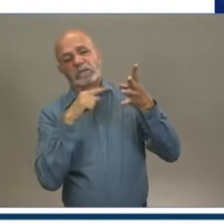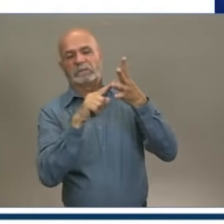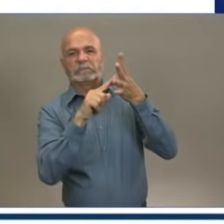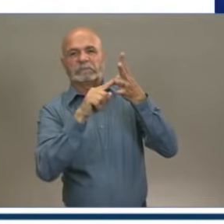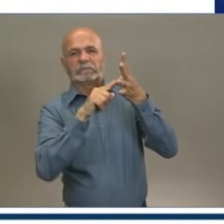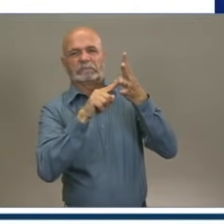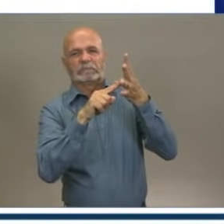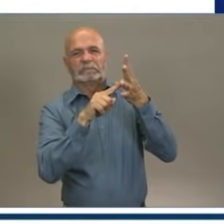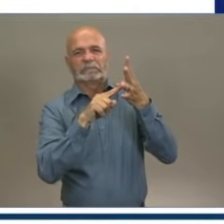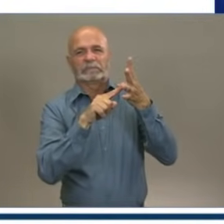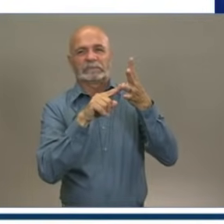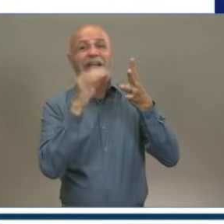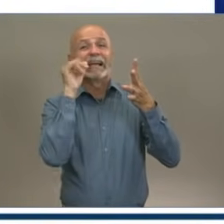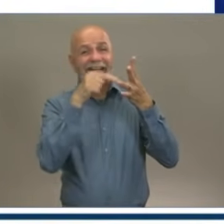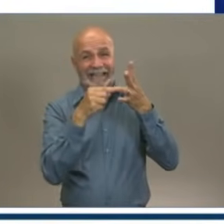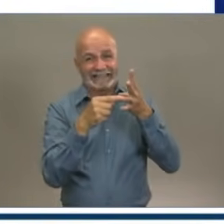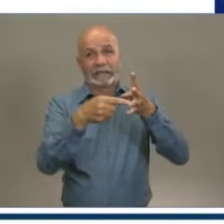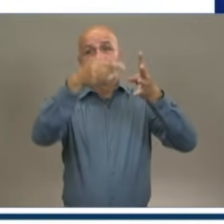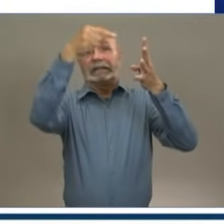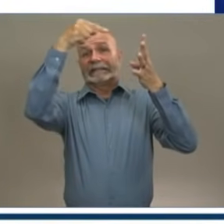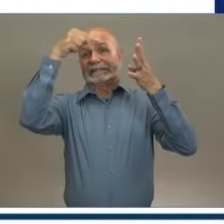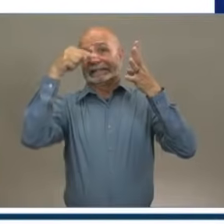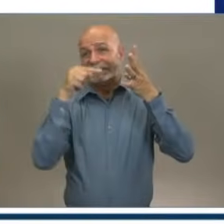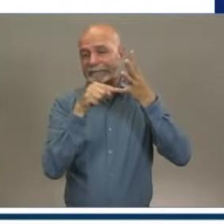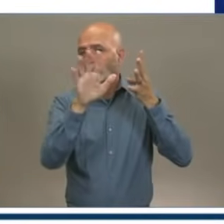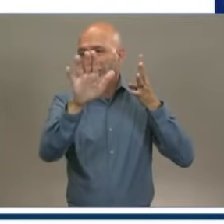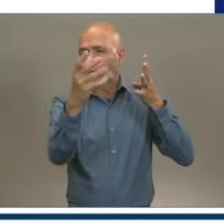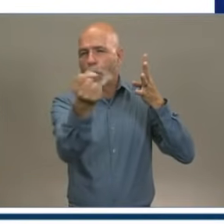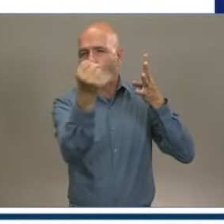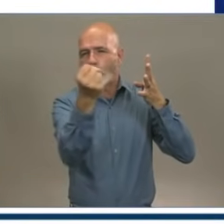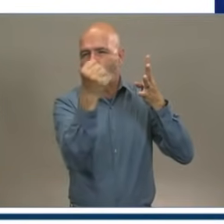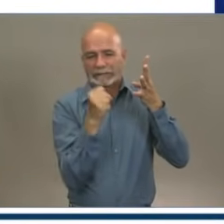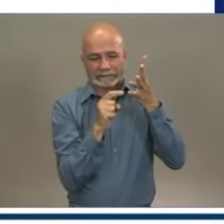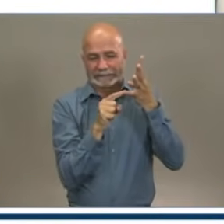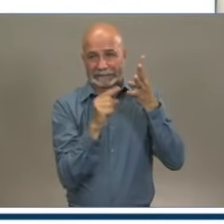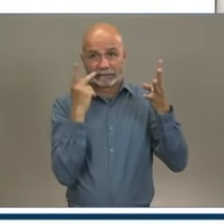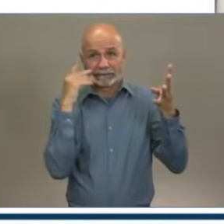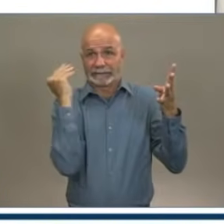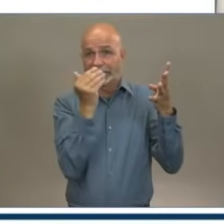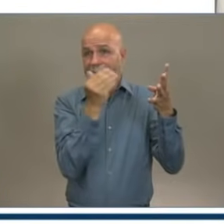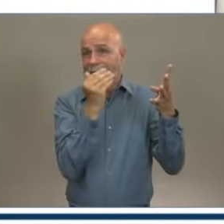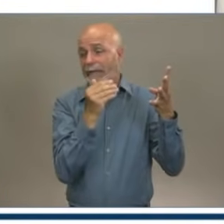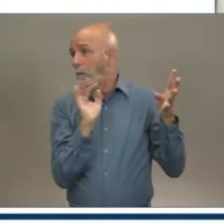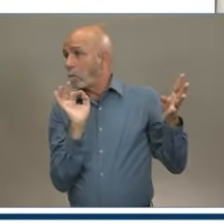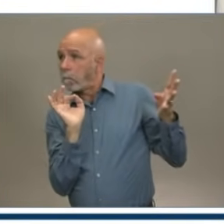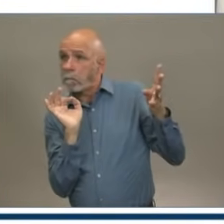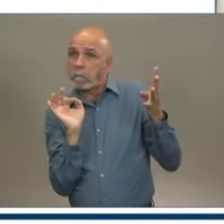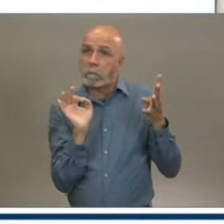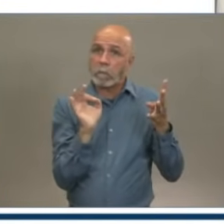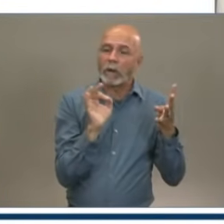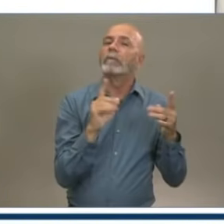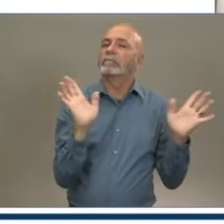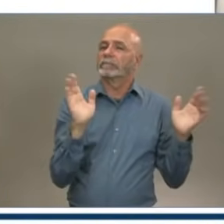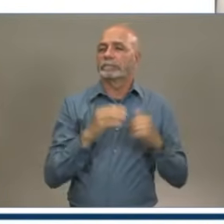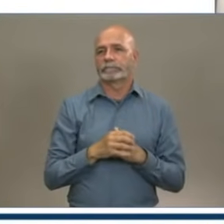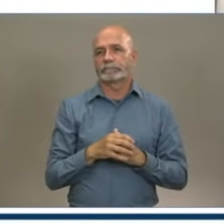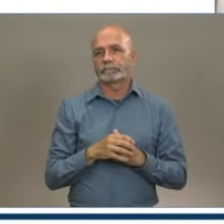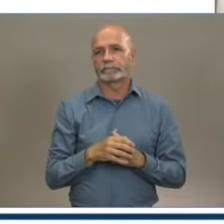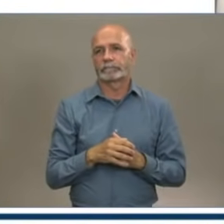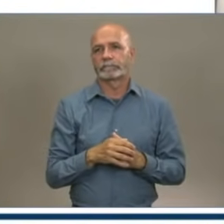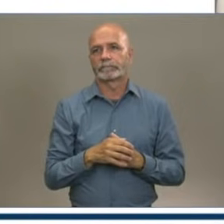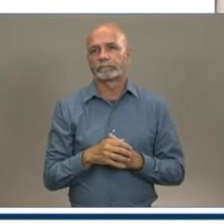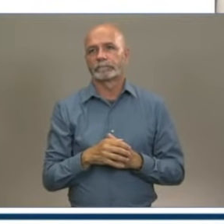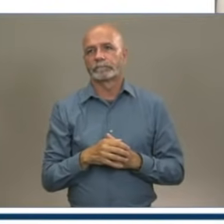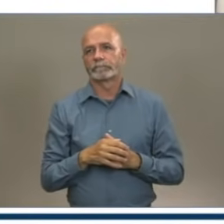4. So I'll have more to say once we get closer. Go ahead, Michael, with your follow-up.